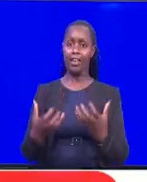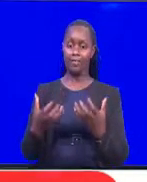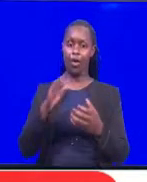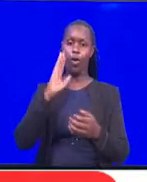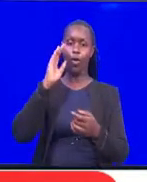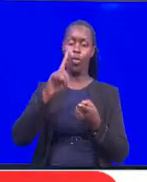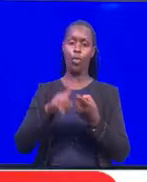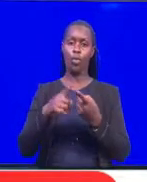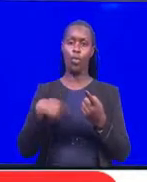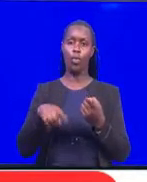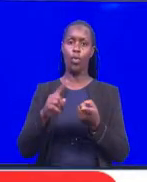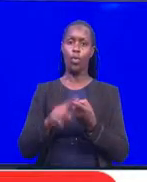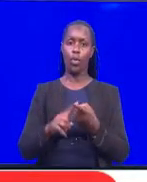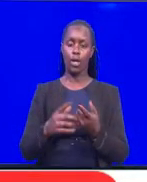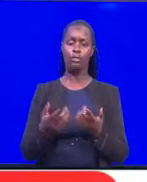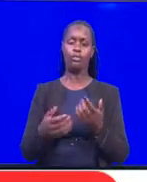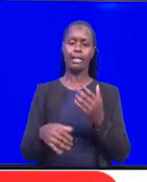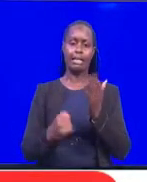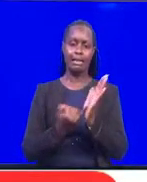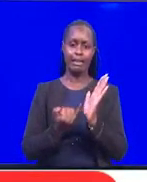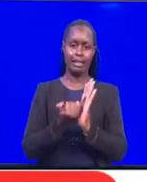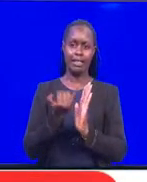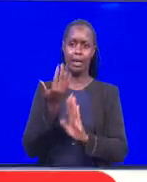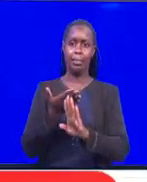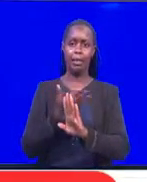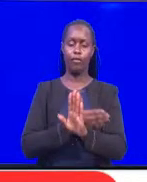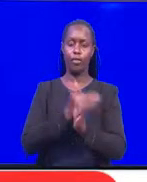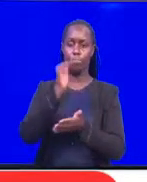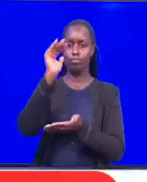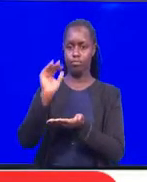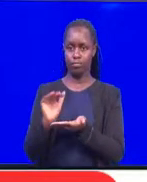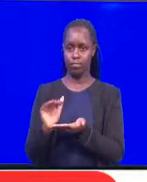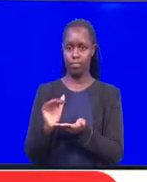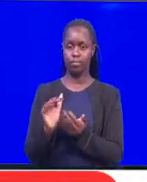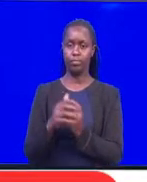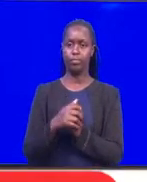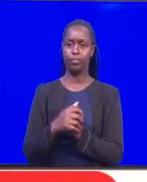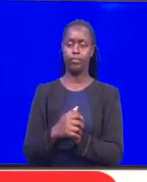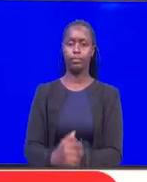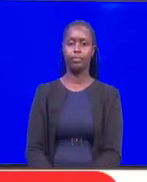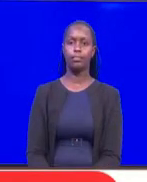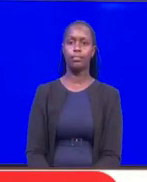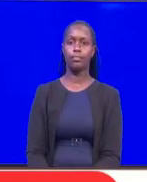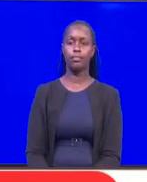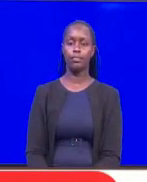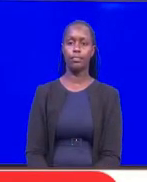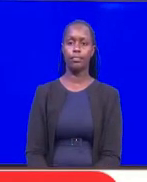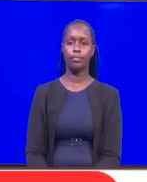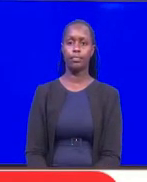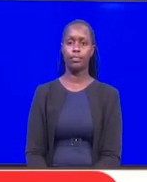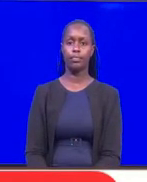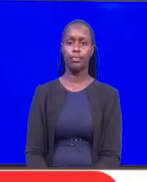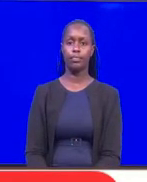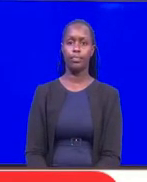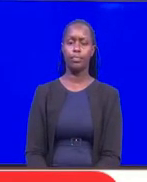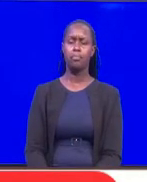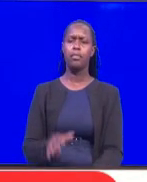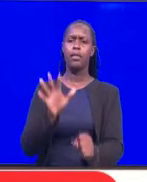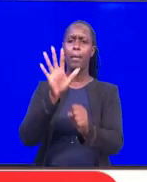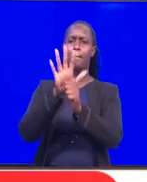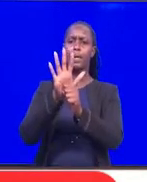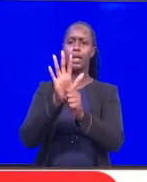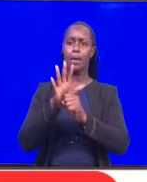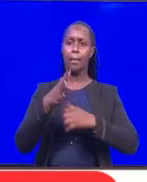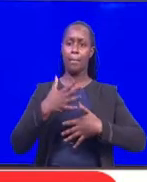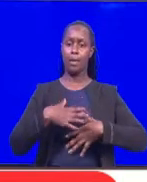few hours before reducing in intensity. Vera Alberta, 247. Now, hundreds of residents